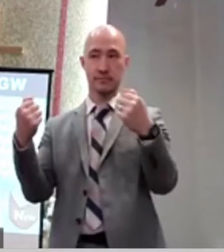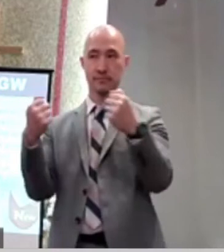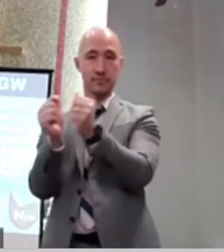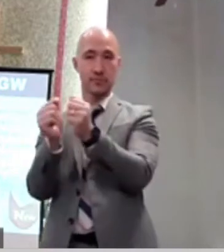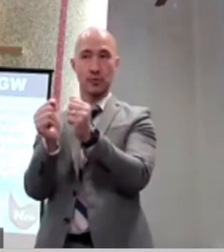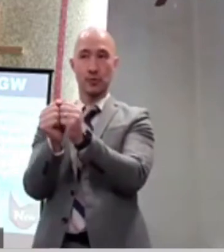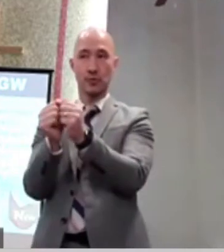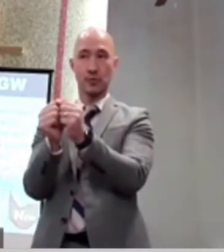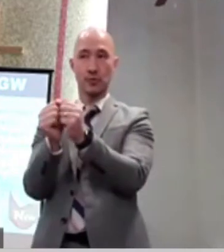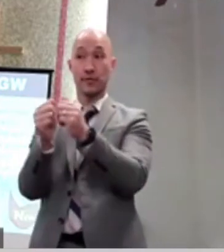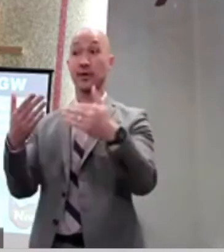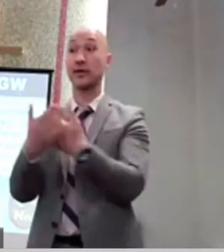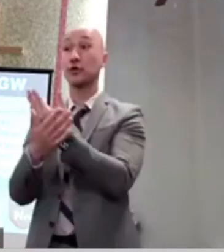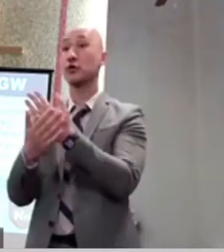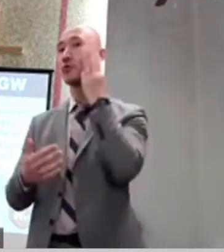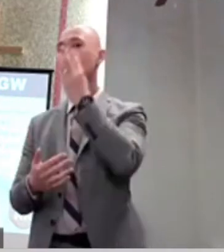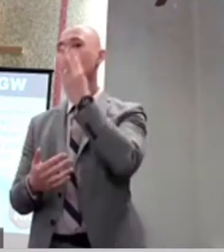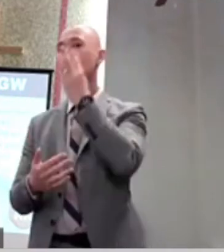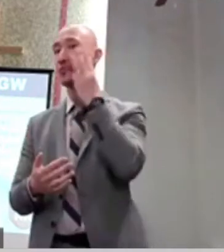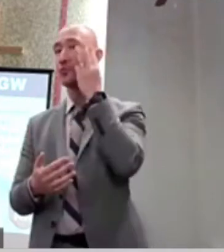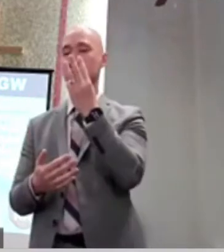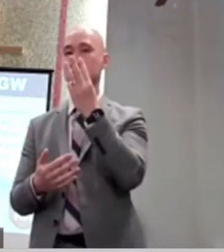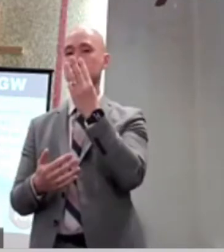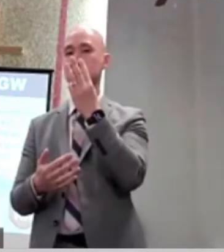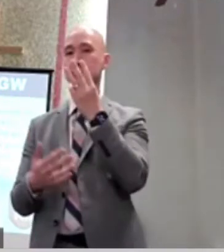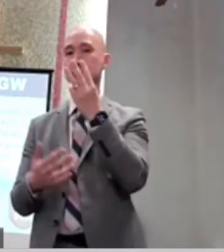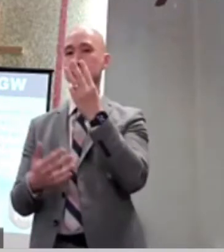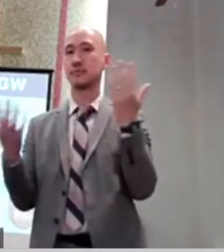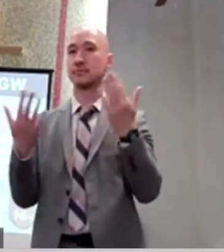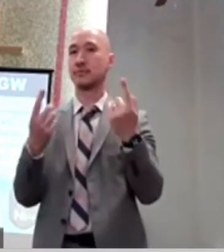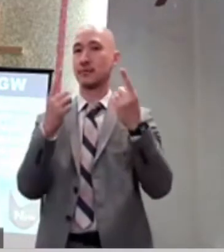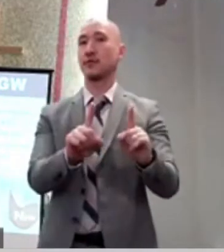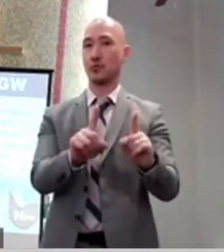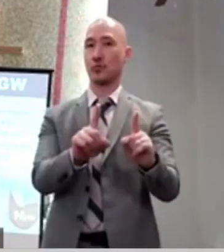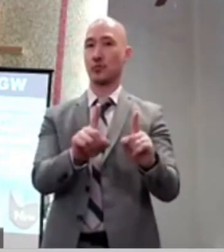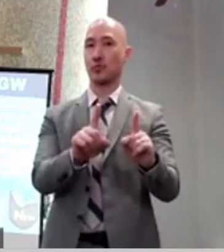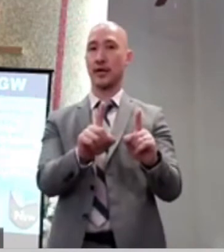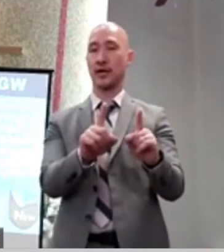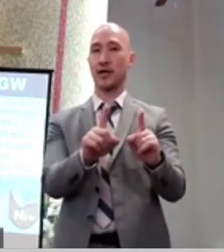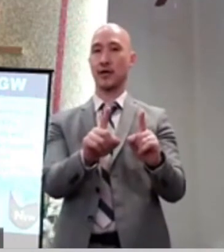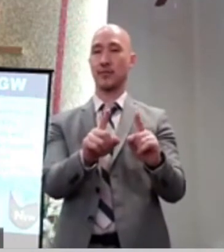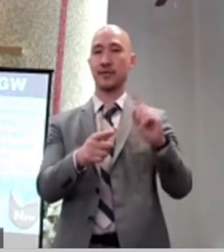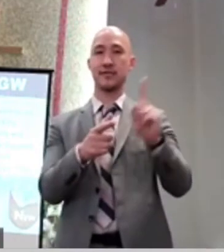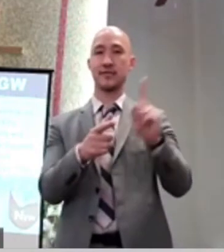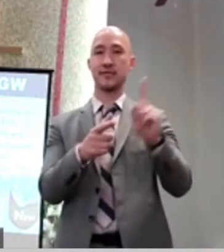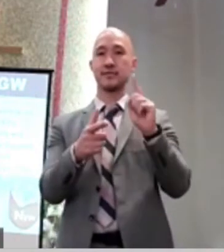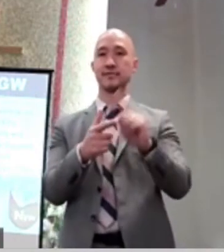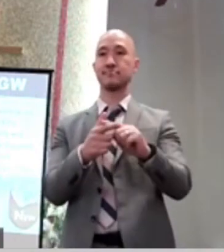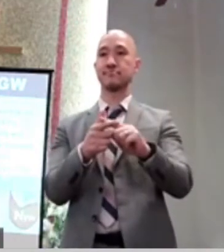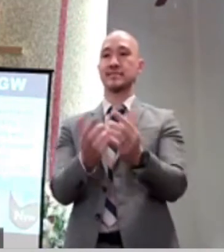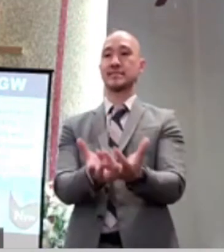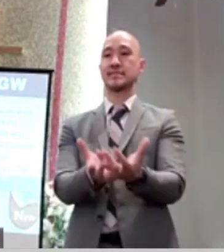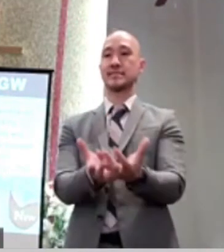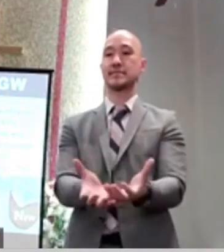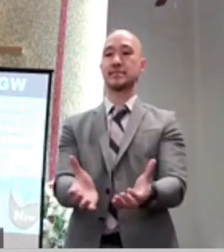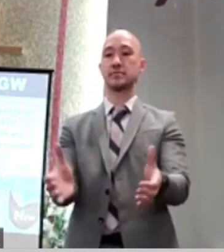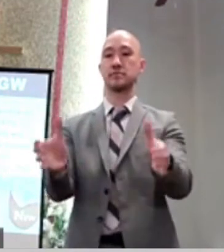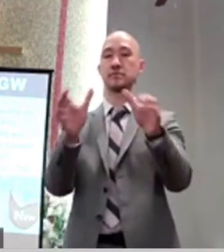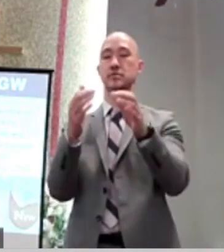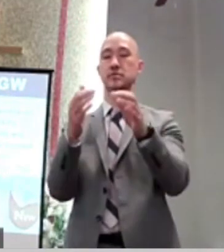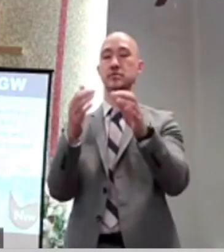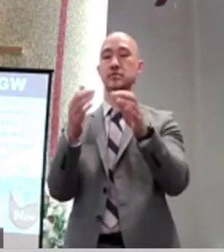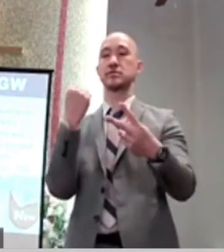gases, typically carbon dioxide. So the new skins stretch out like that. That's how you knew that the process